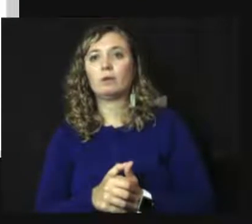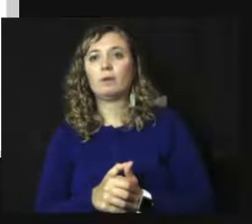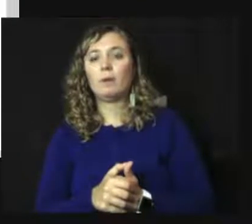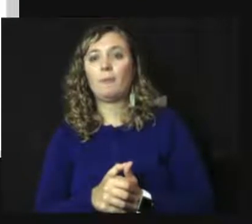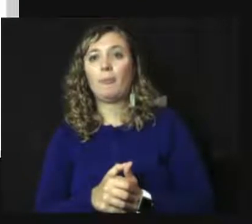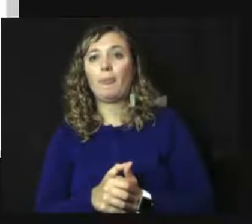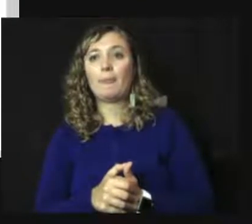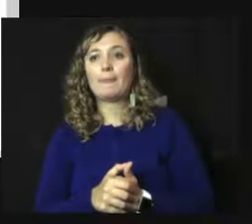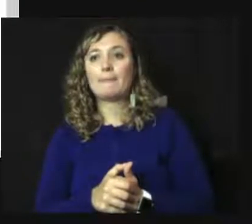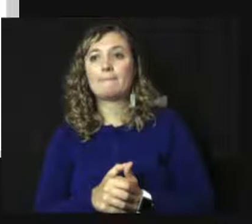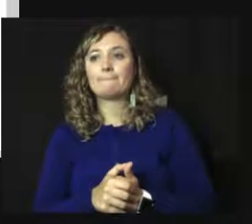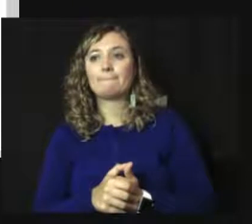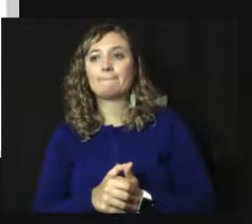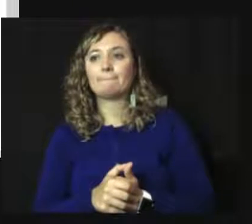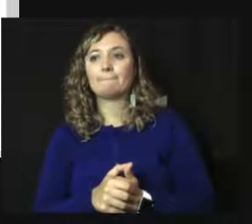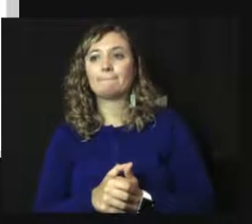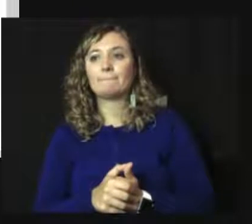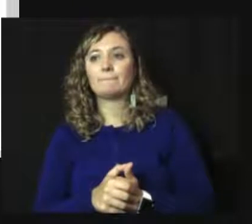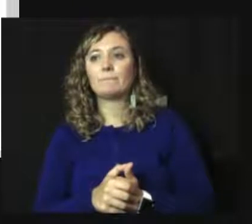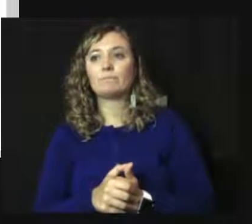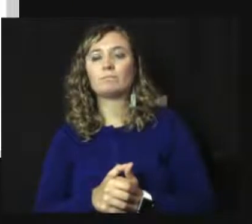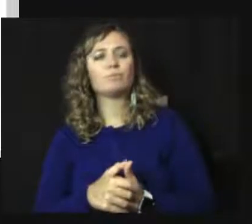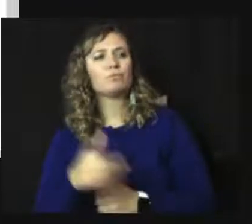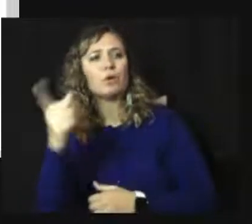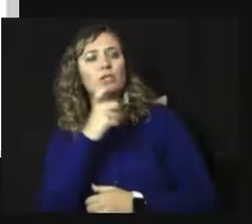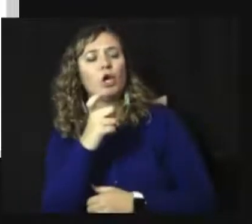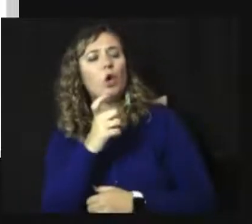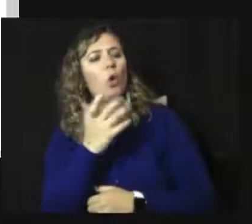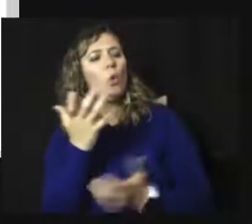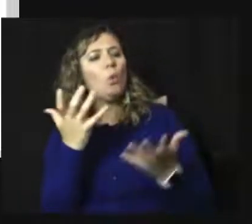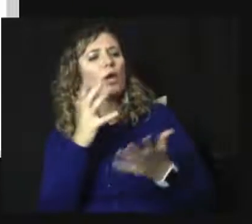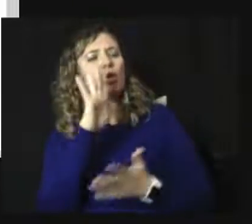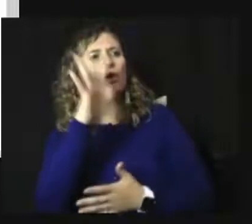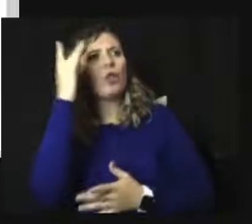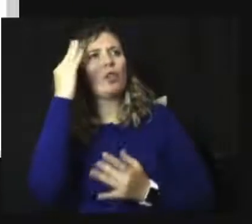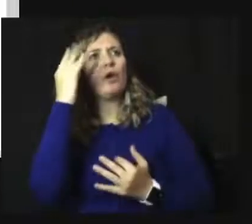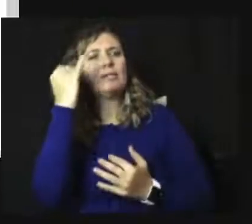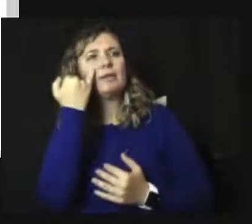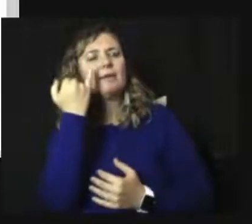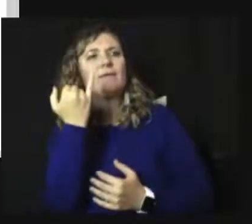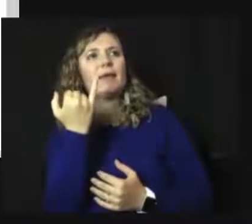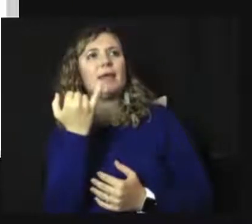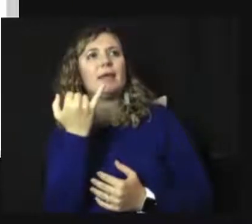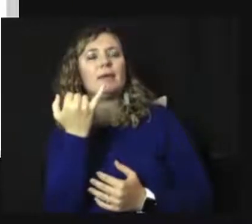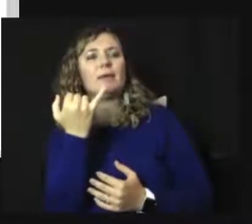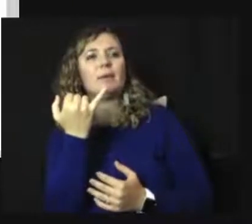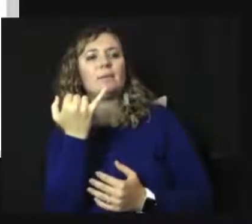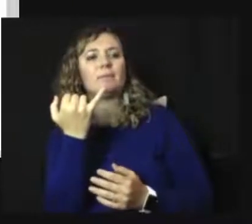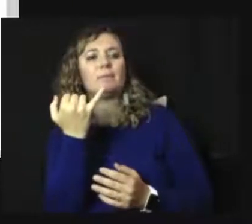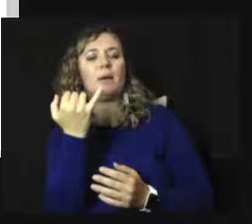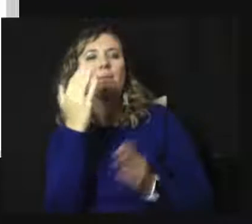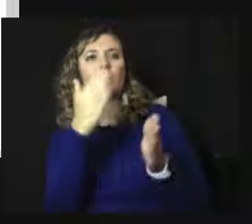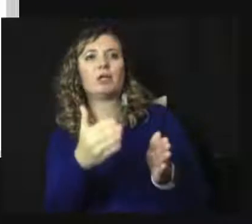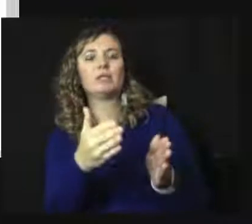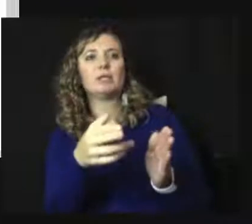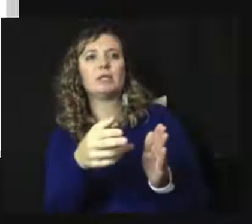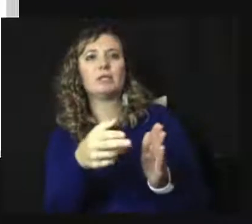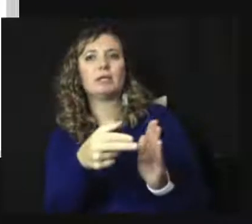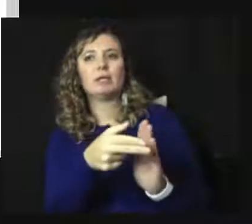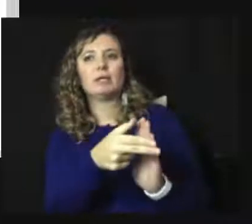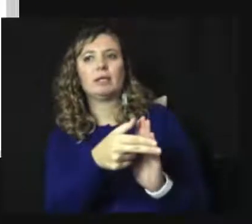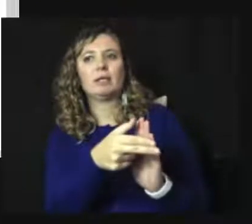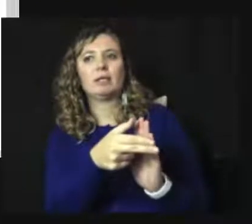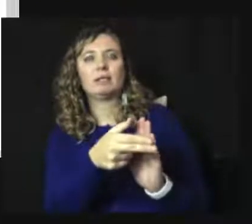What are your thoughts on when a character is heavily coded as autistic or headcanon autistic,